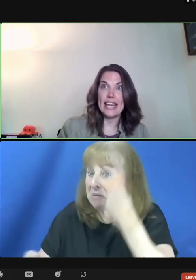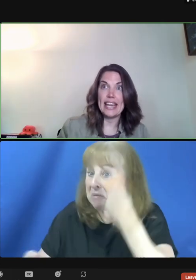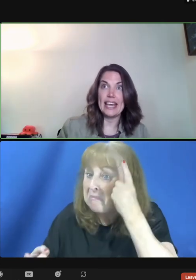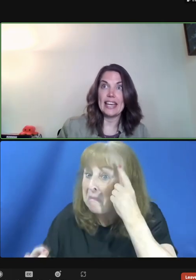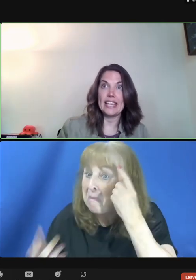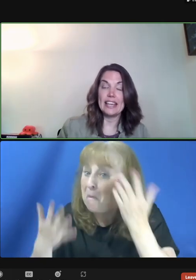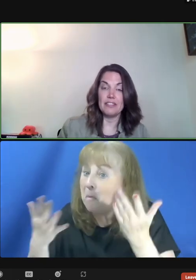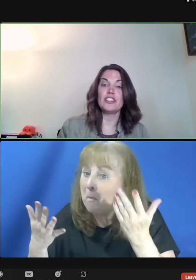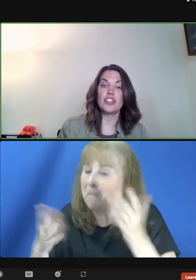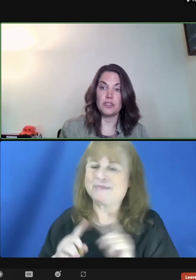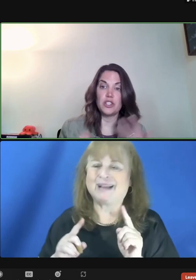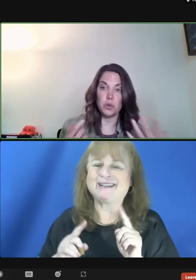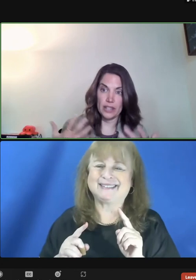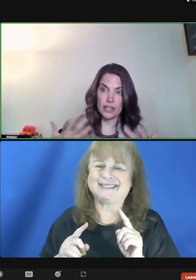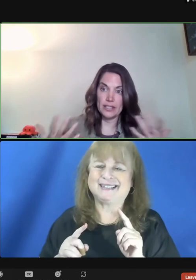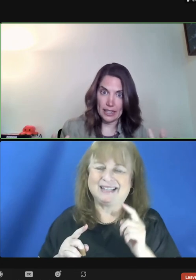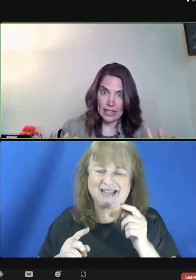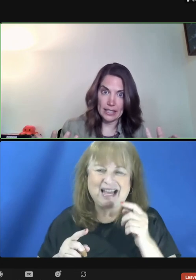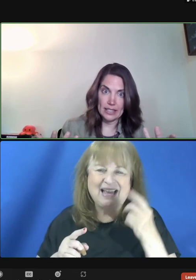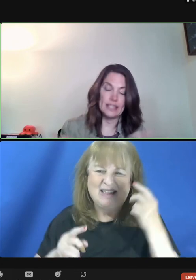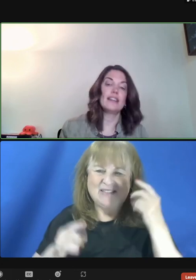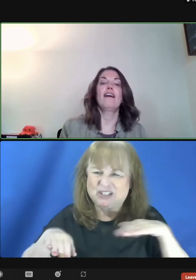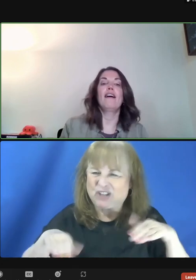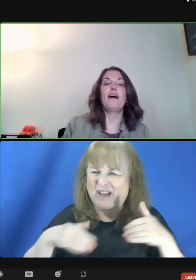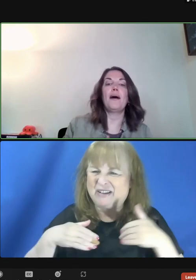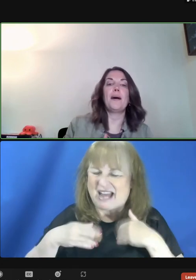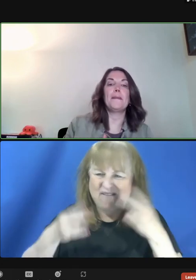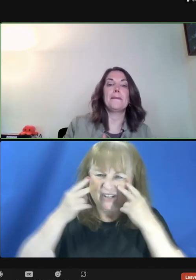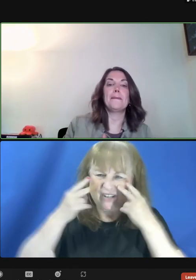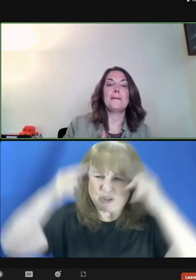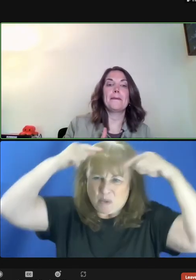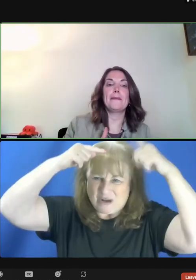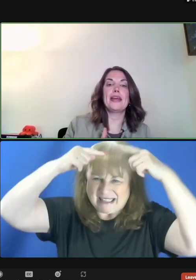but given this child's visual processing needs,